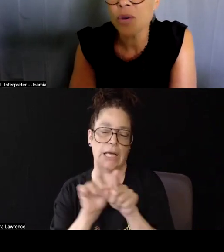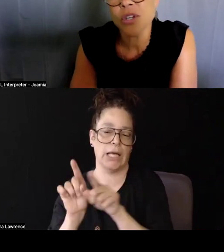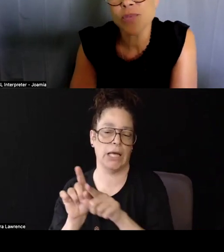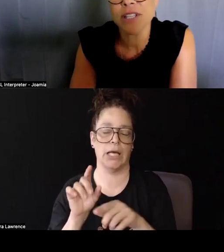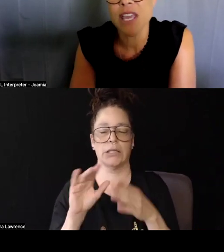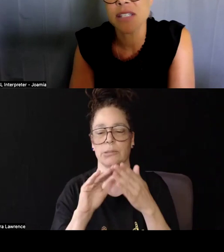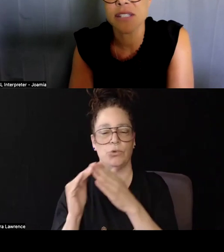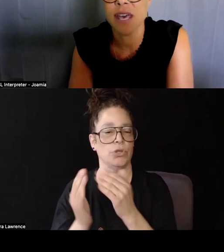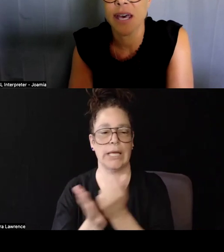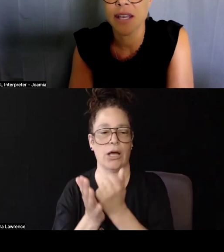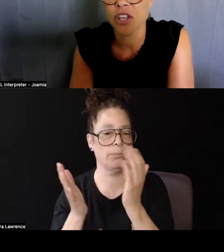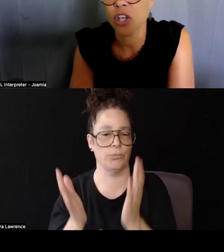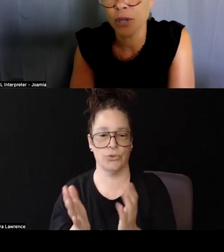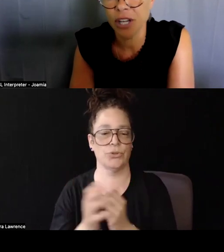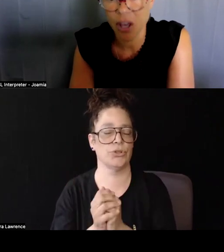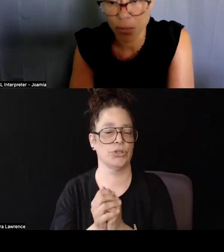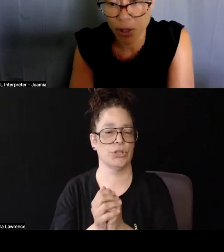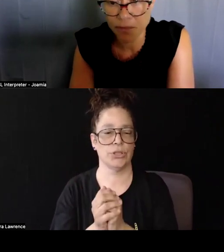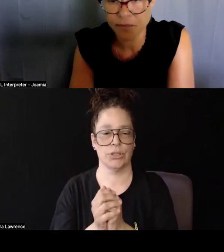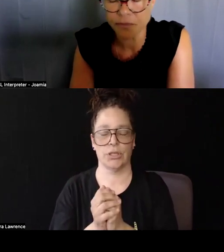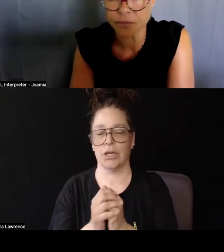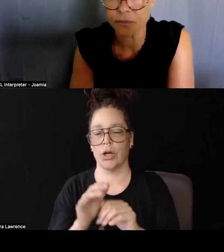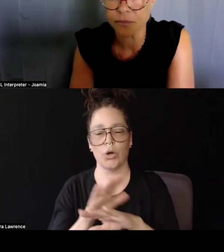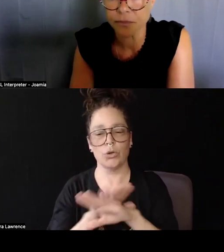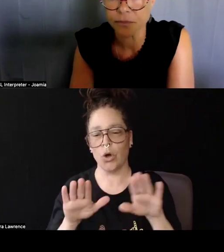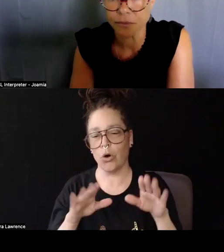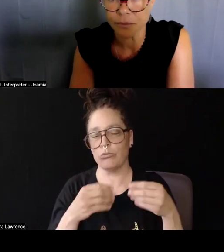So don't use police as a community helper.